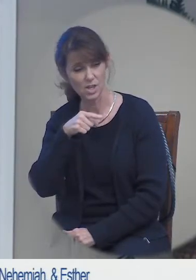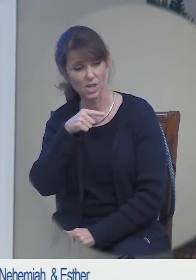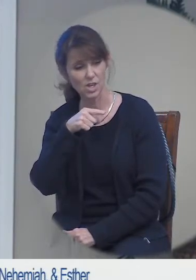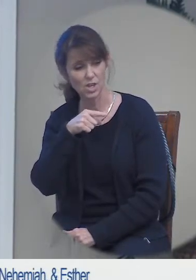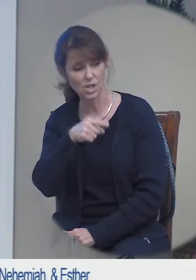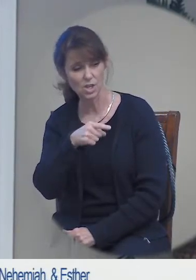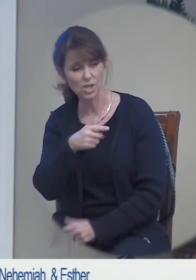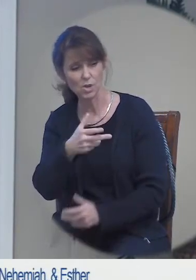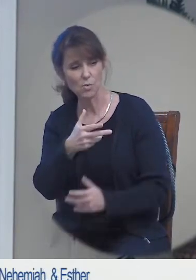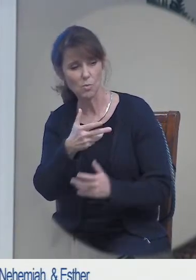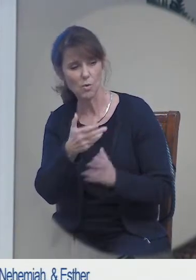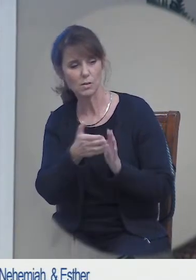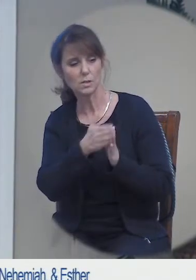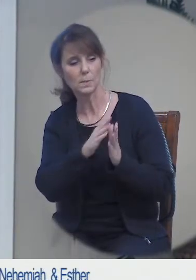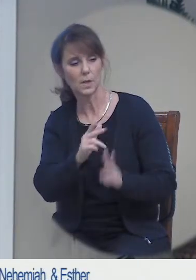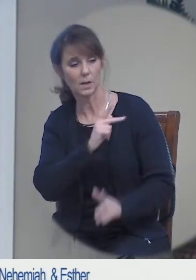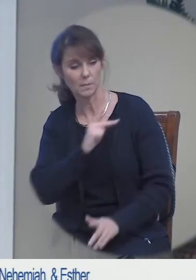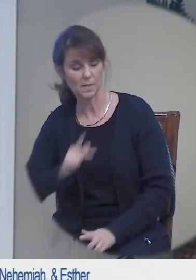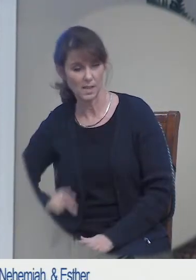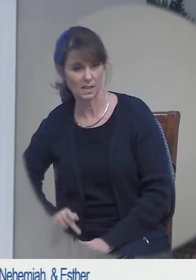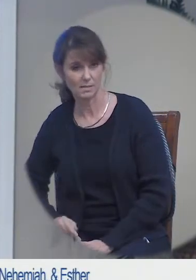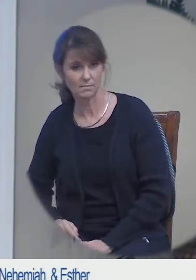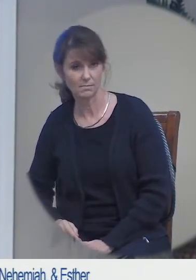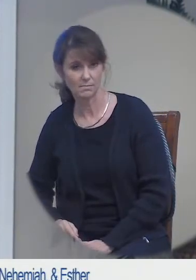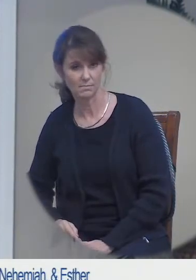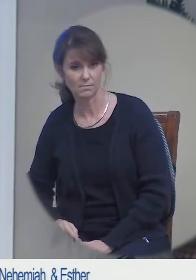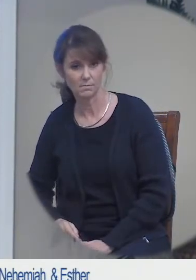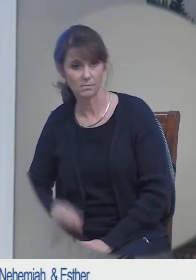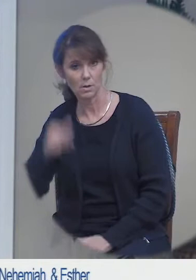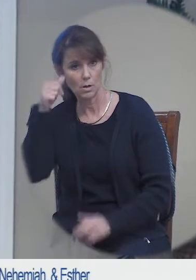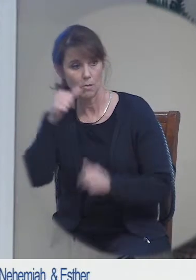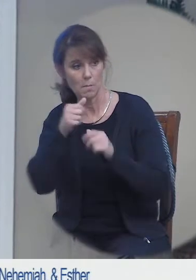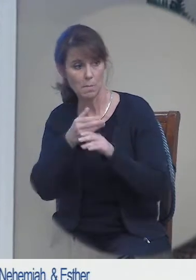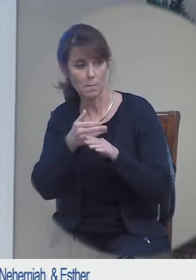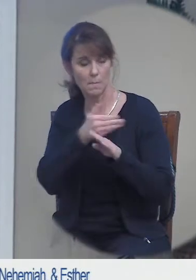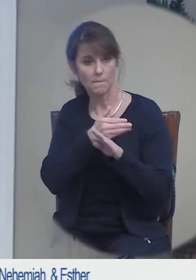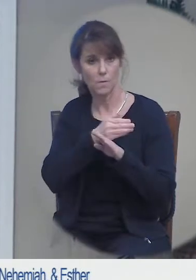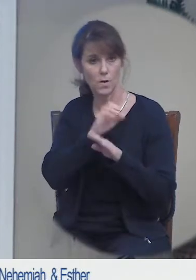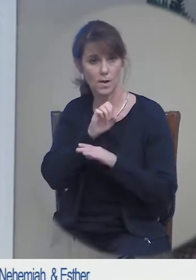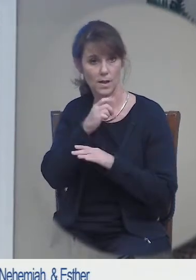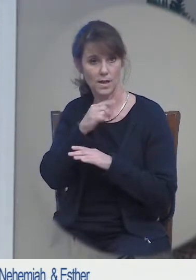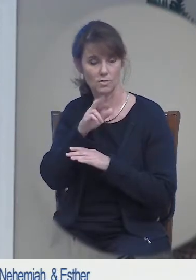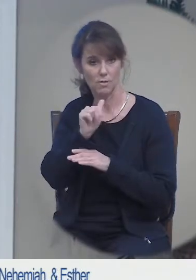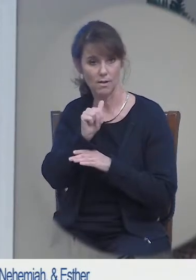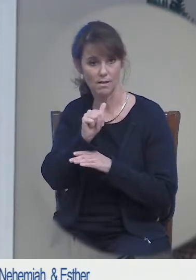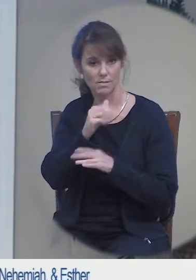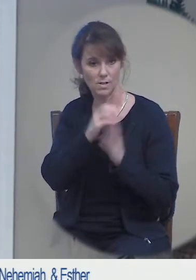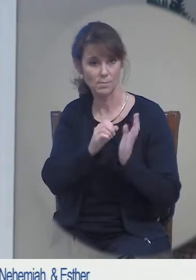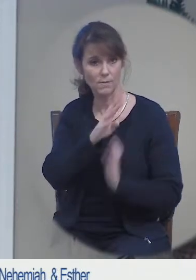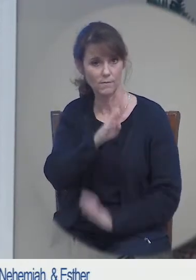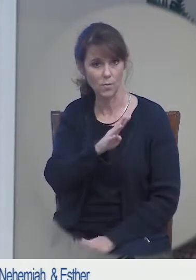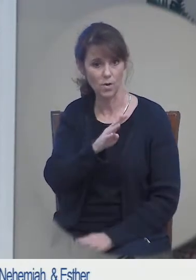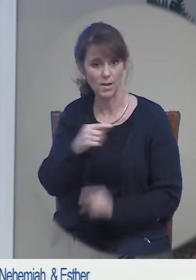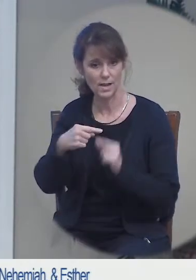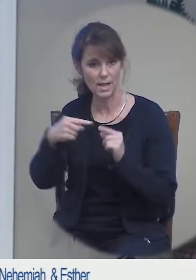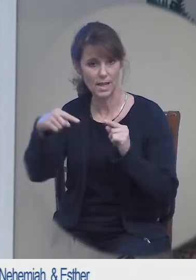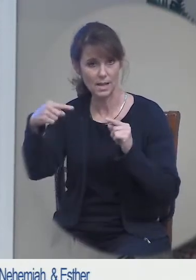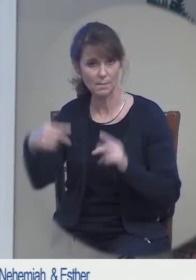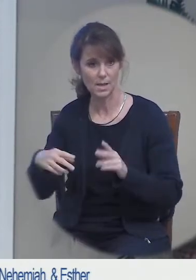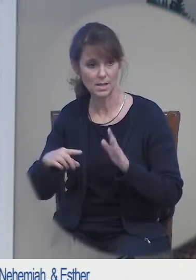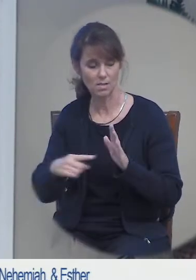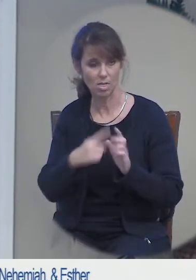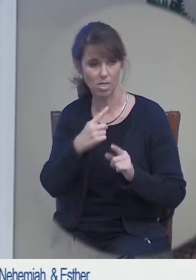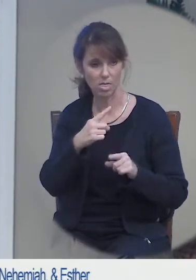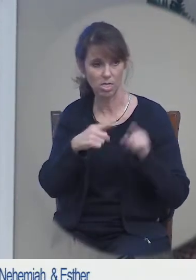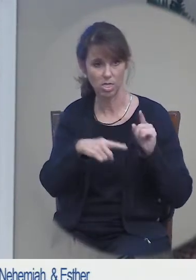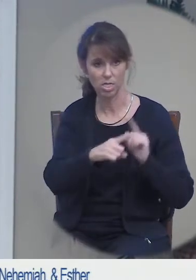you're going to be worried about those charges. You remember back in Ezra chapter 4, the enemies of God's people did the exact same thing, and what did the Persian king do?